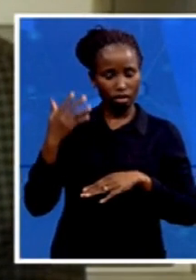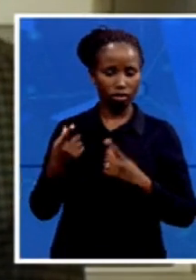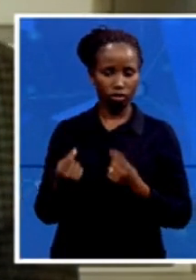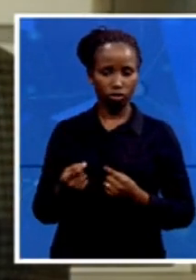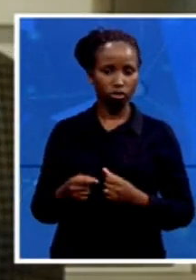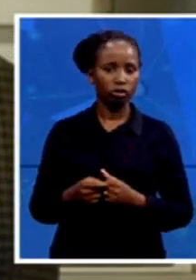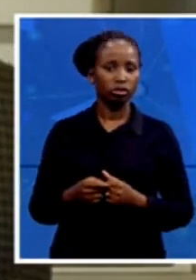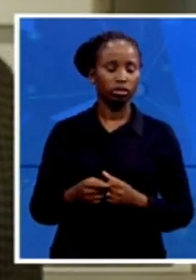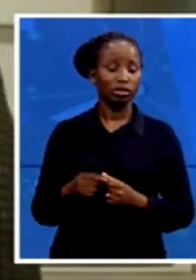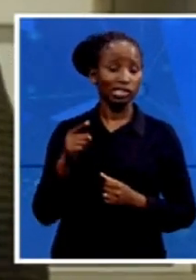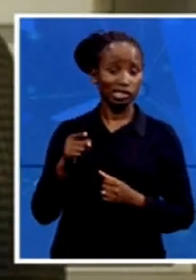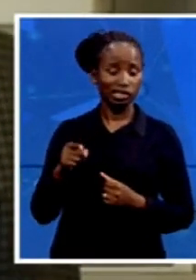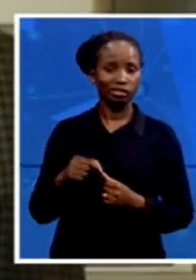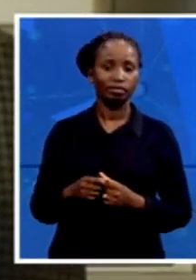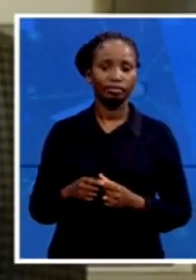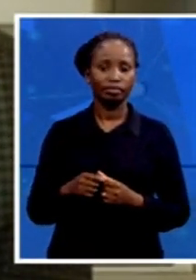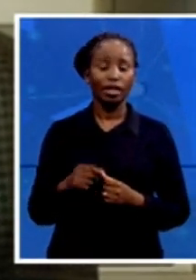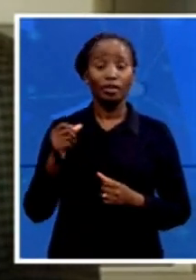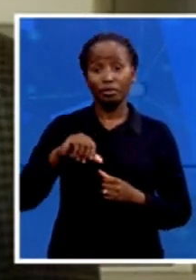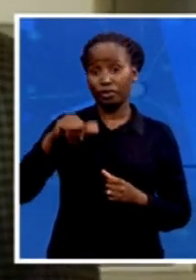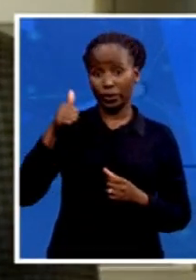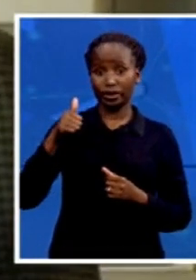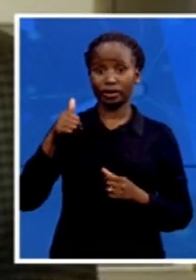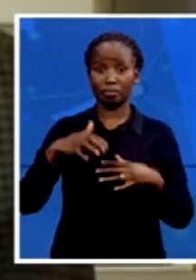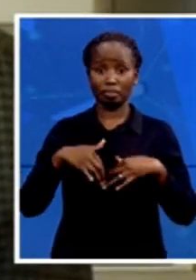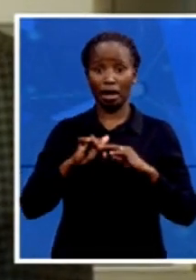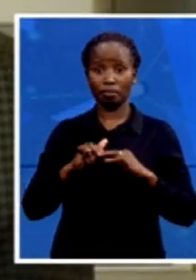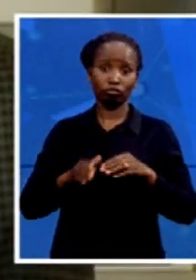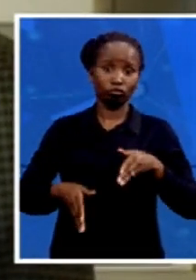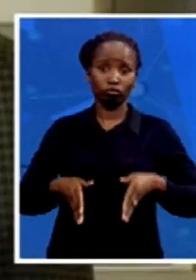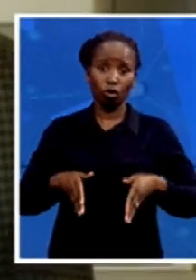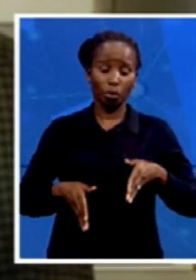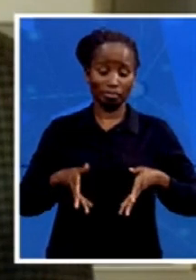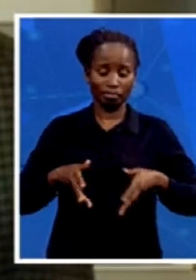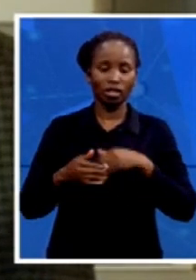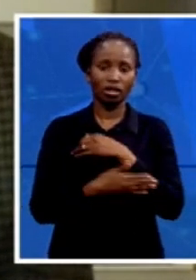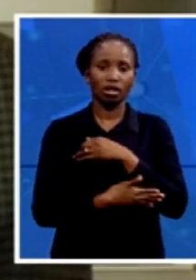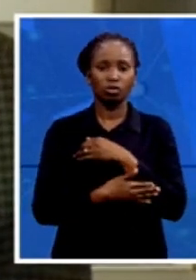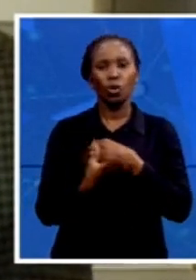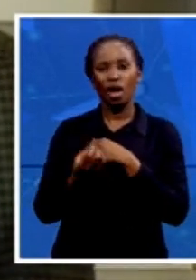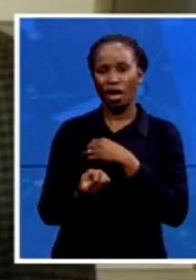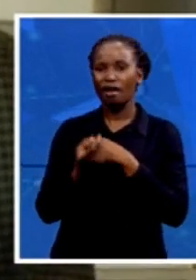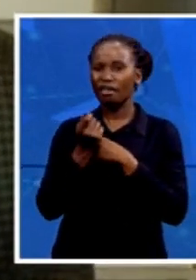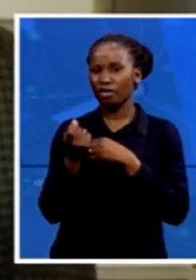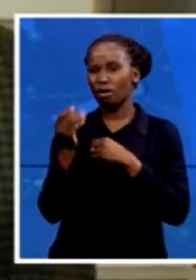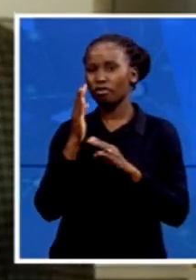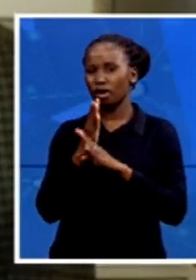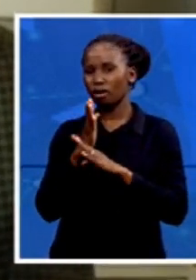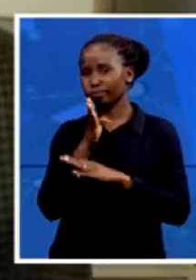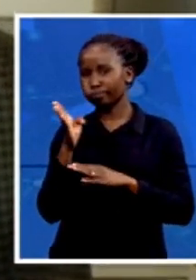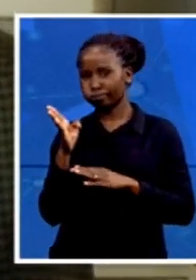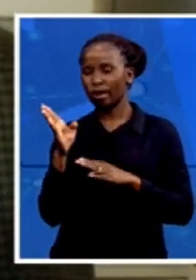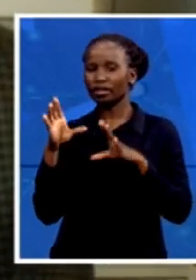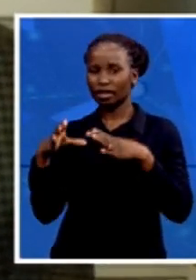robot in the country. We do have a few robots in the private sector, and I think they've been around since 2018. We're really